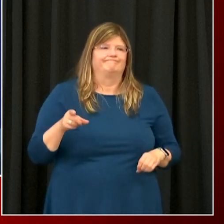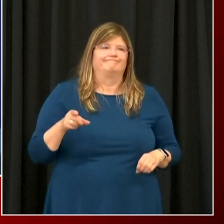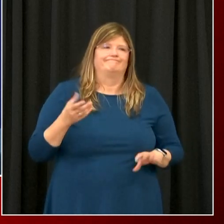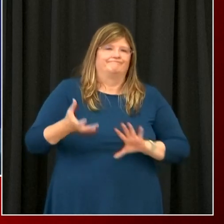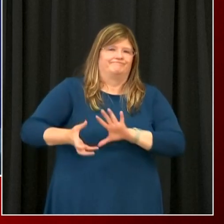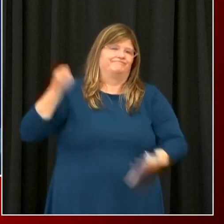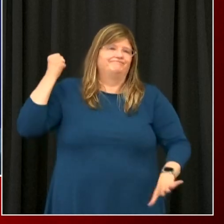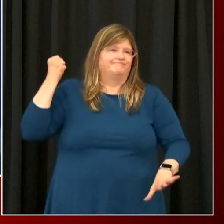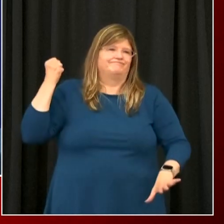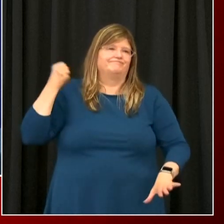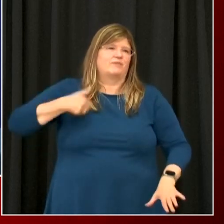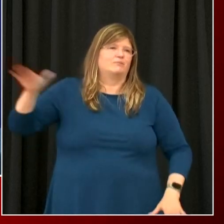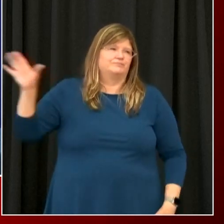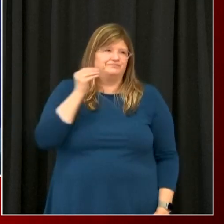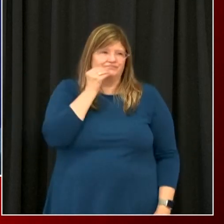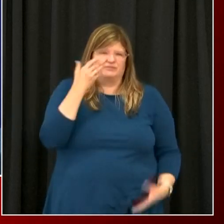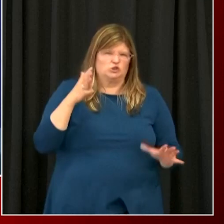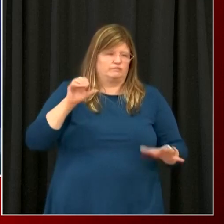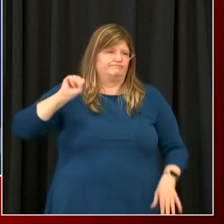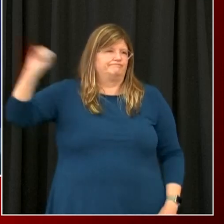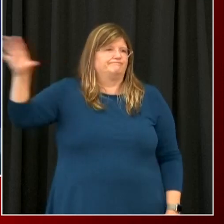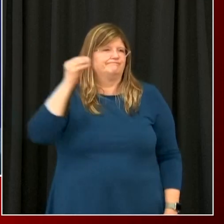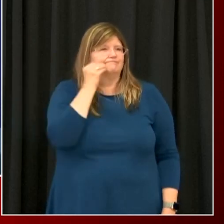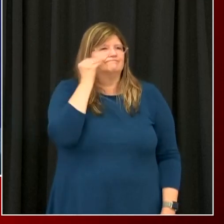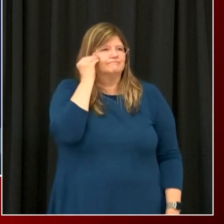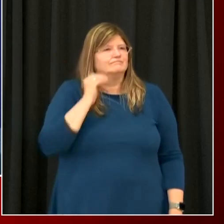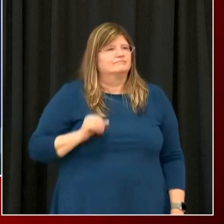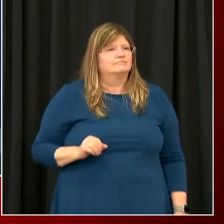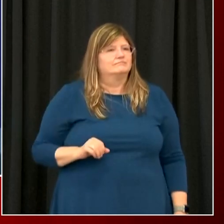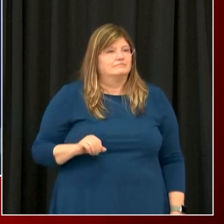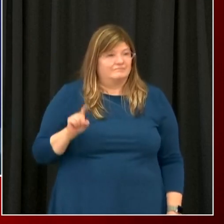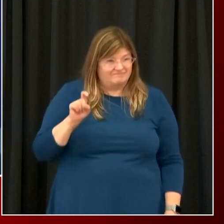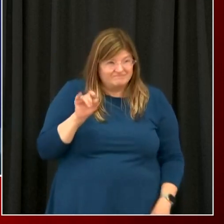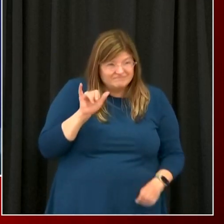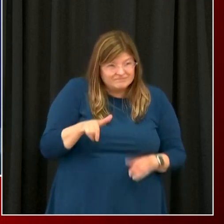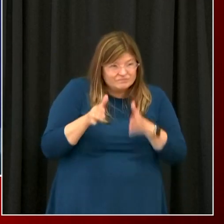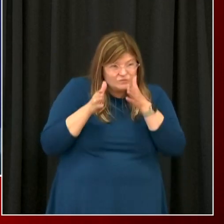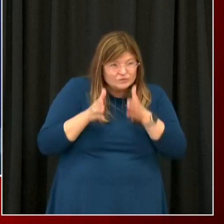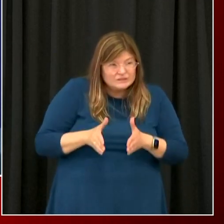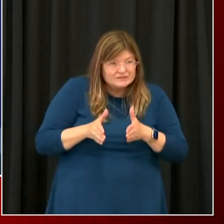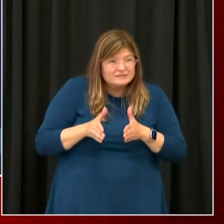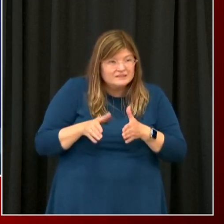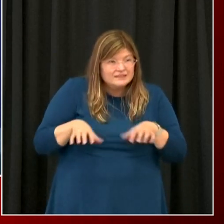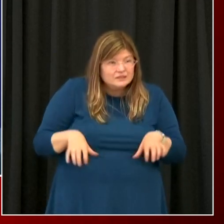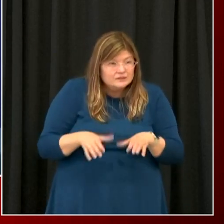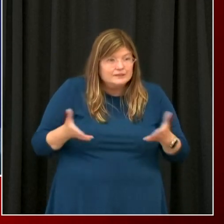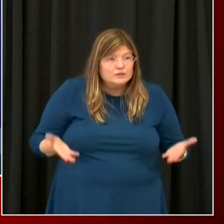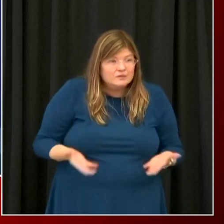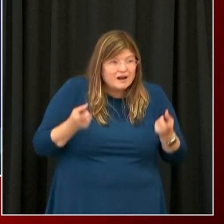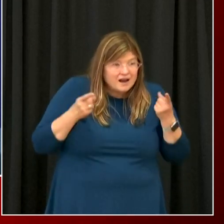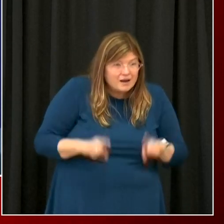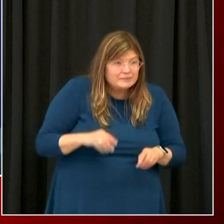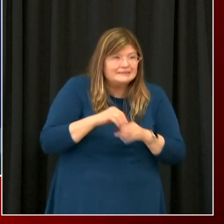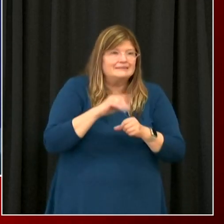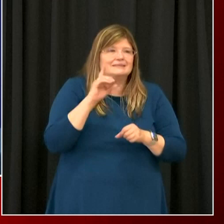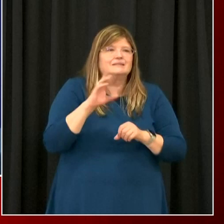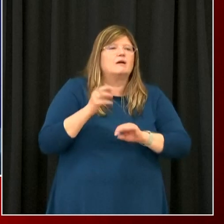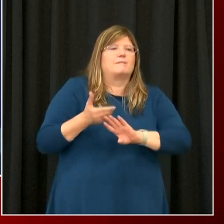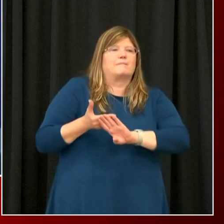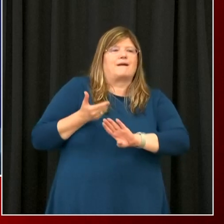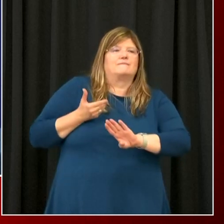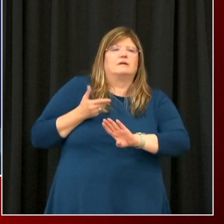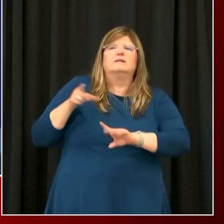him go home. So is it activities this guardsman participated in here in D.C. or something he was involved with prior to coming